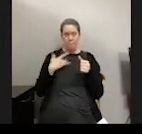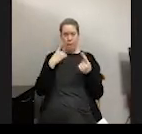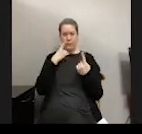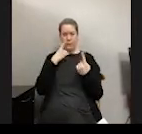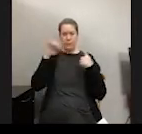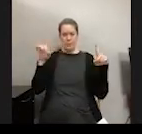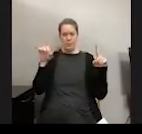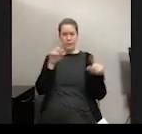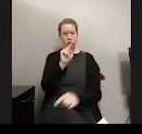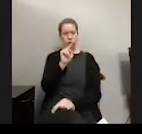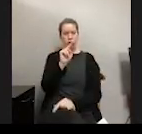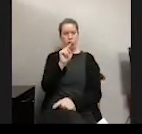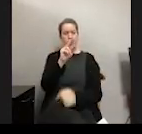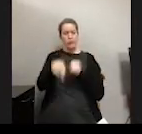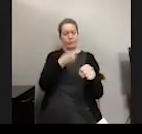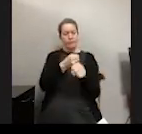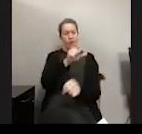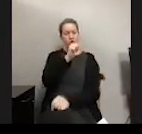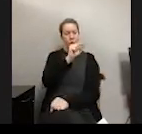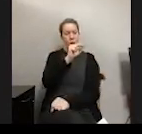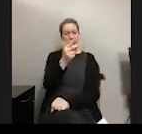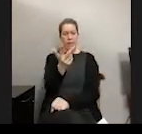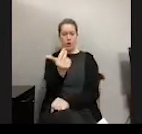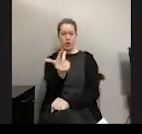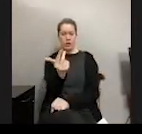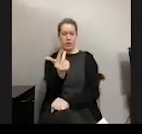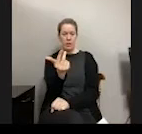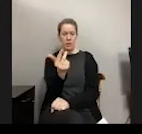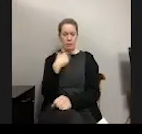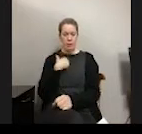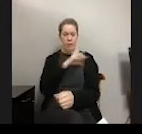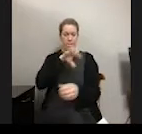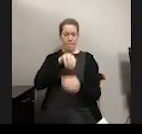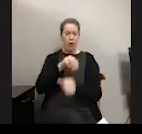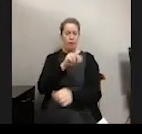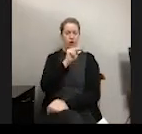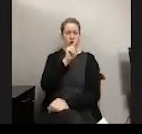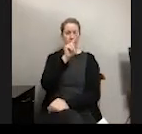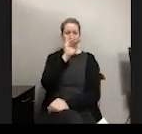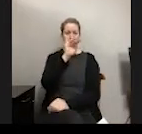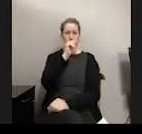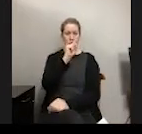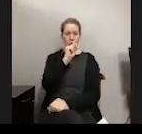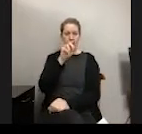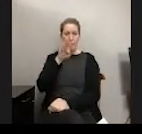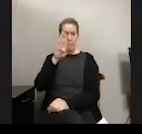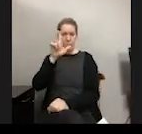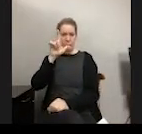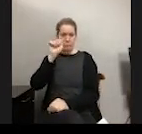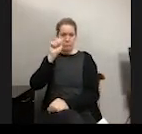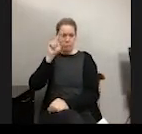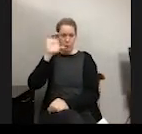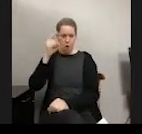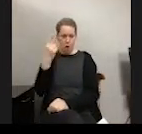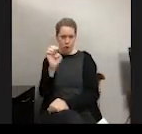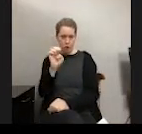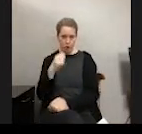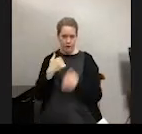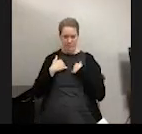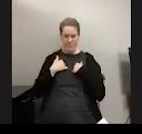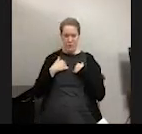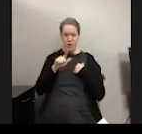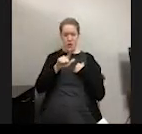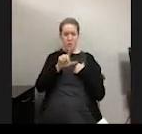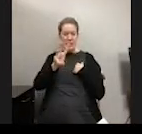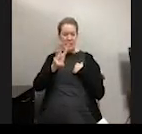in 2013 and I built myself up. It was with Patrick McCauley for Parade and I was a 26-foot woman and I had 15-foot